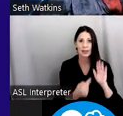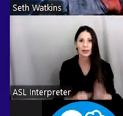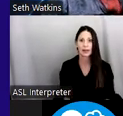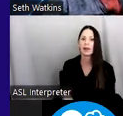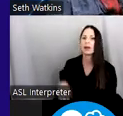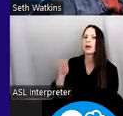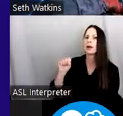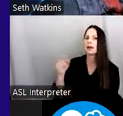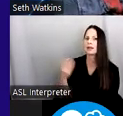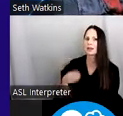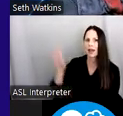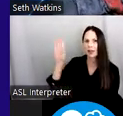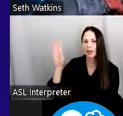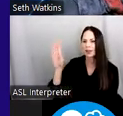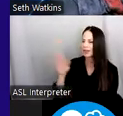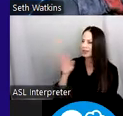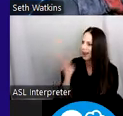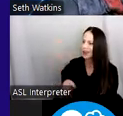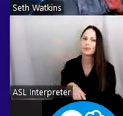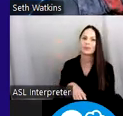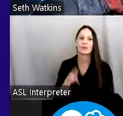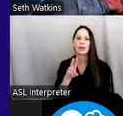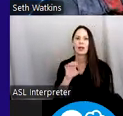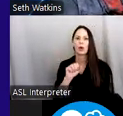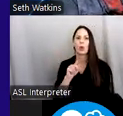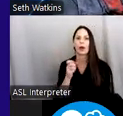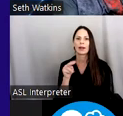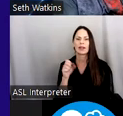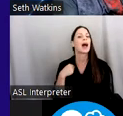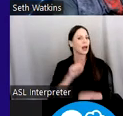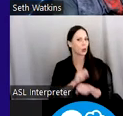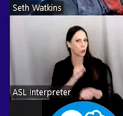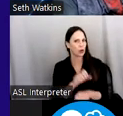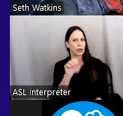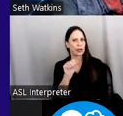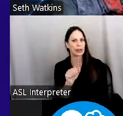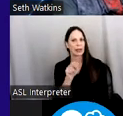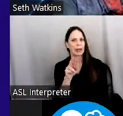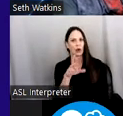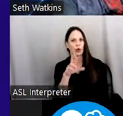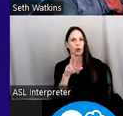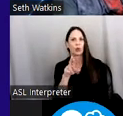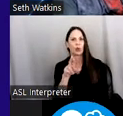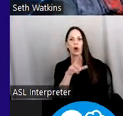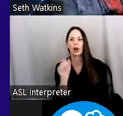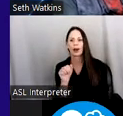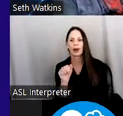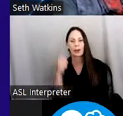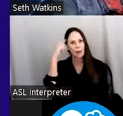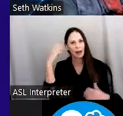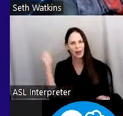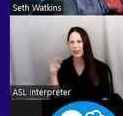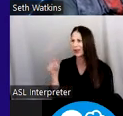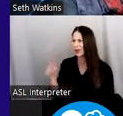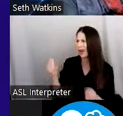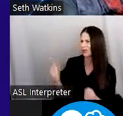Seth Watkins. Hi, Seth. I work at Aurora Mental Health, so Oh, we you do guys have, rock, man. we do,